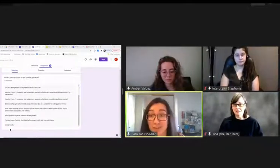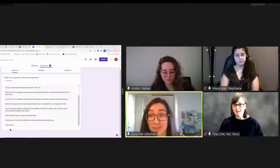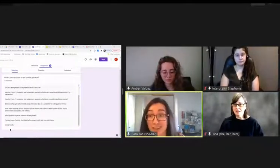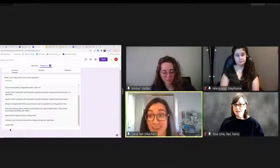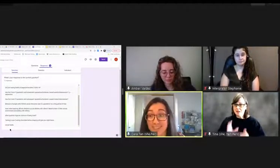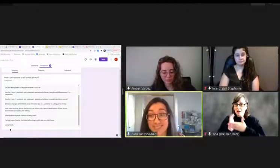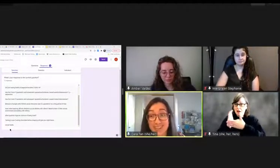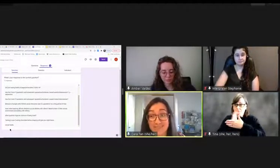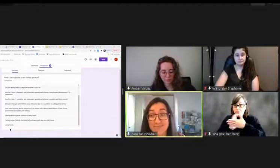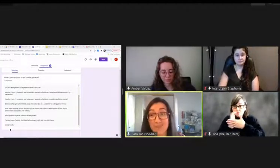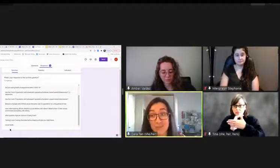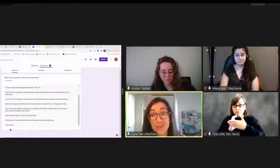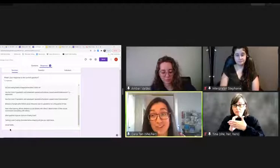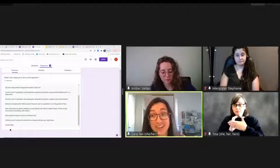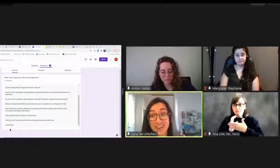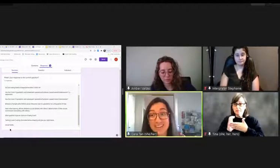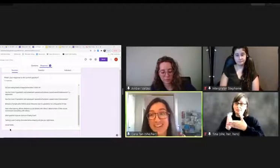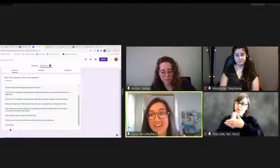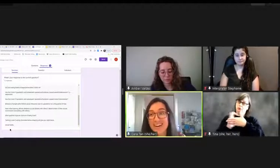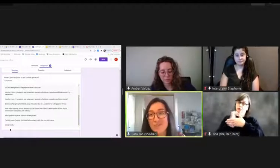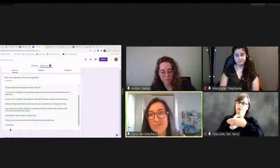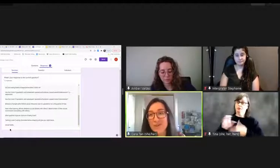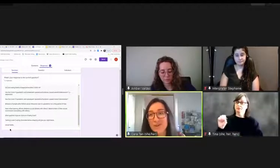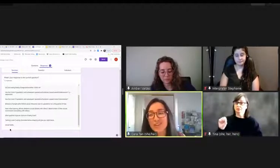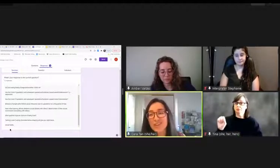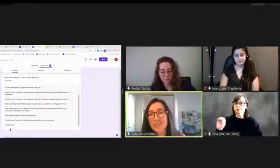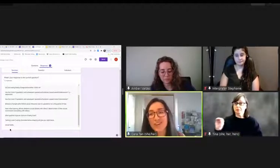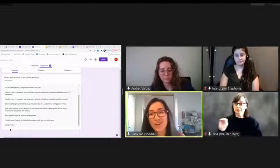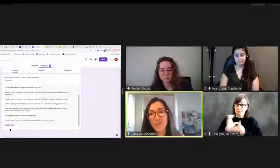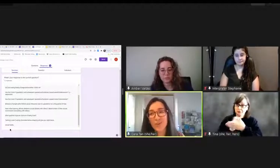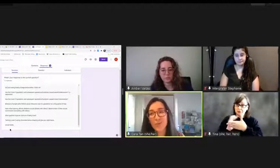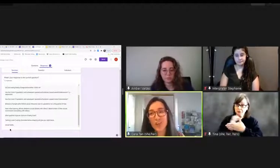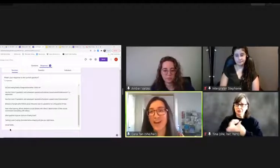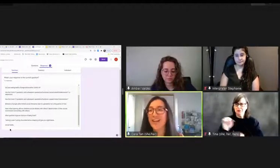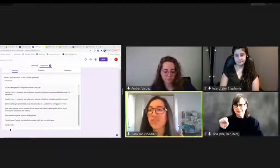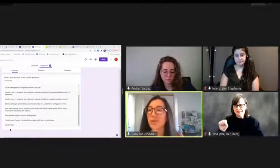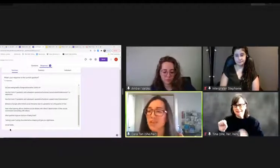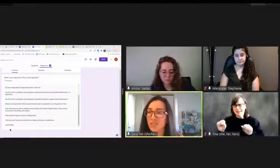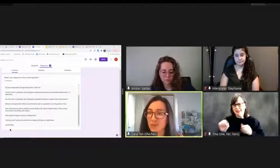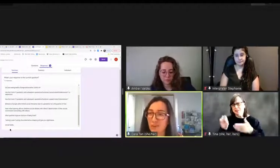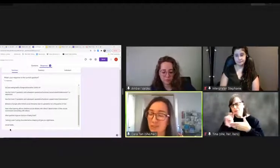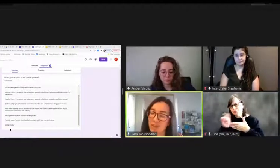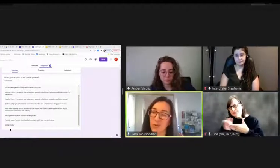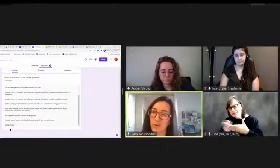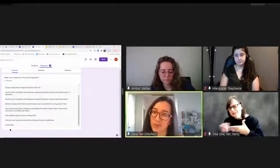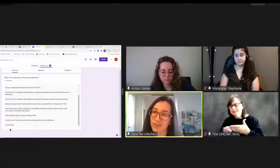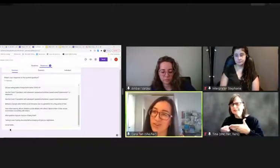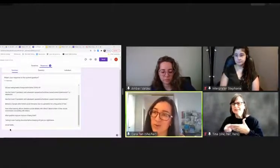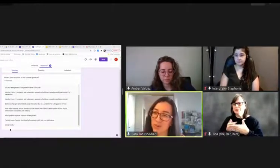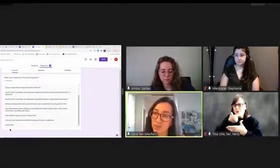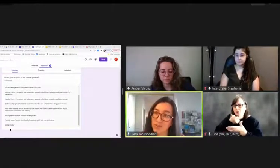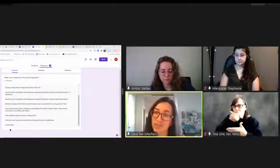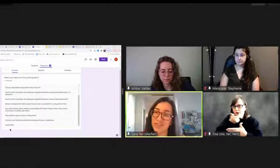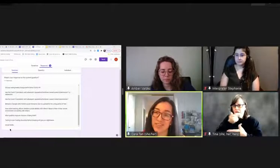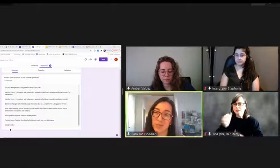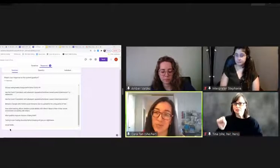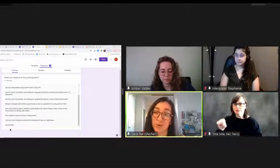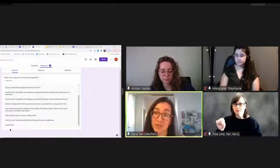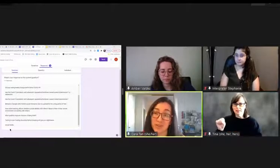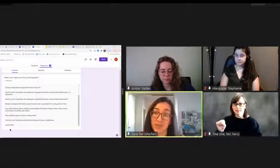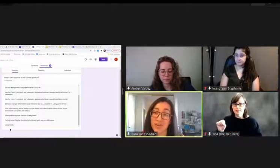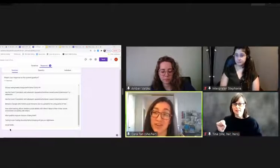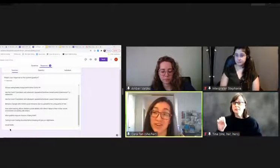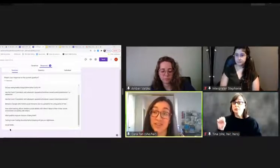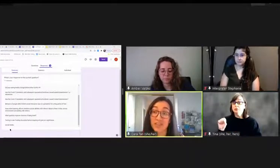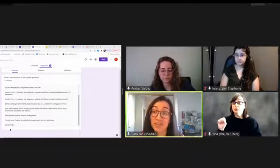We definitely can, right? We for sure can. Now, what aspect of social media we're wanting to observe is going to be